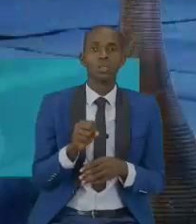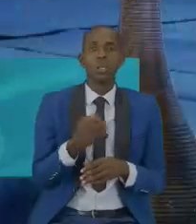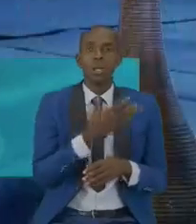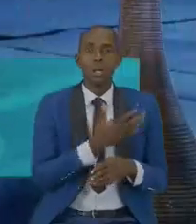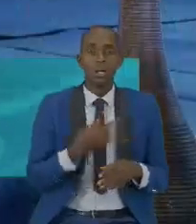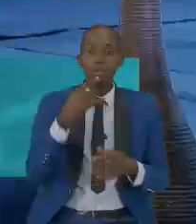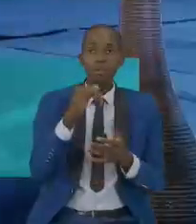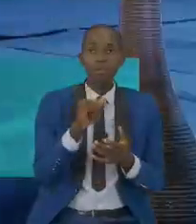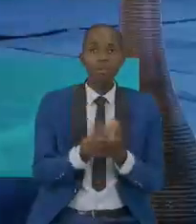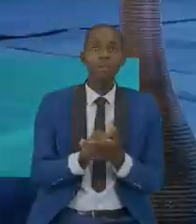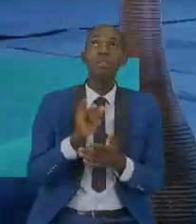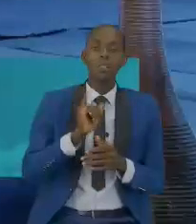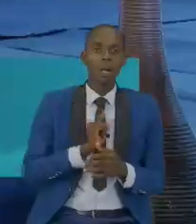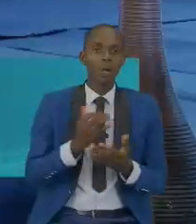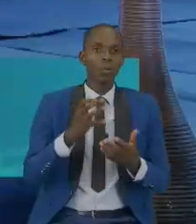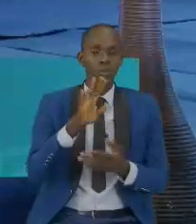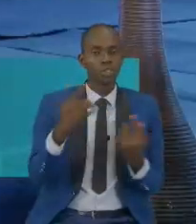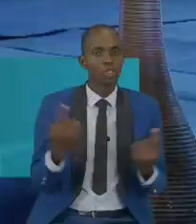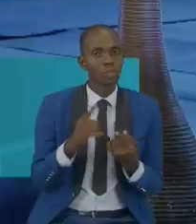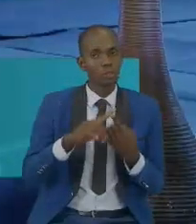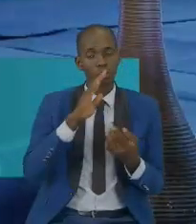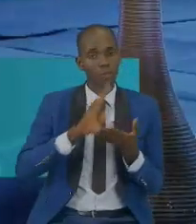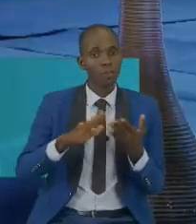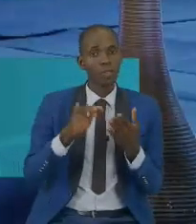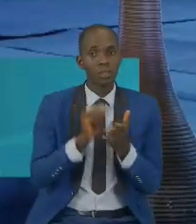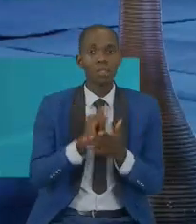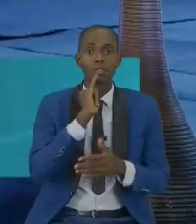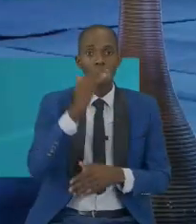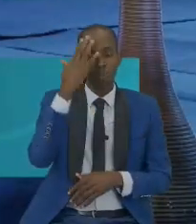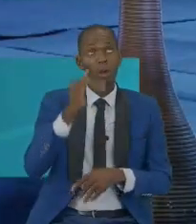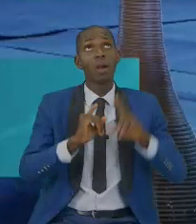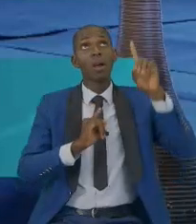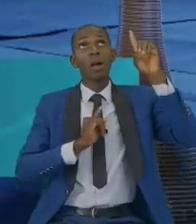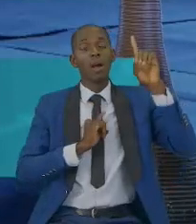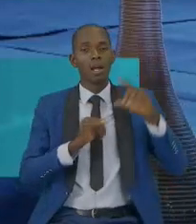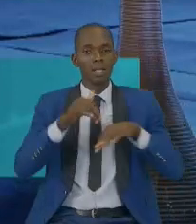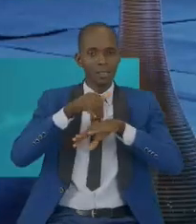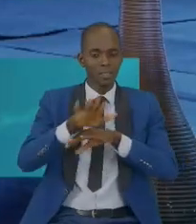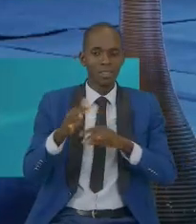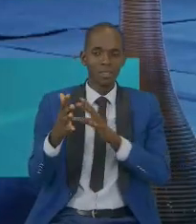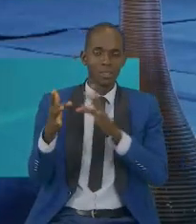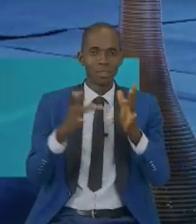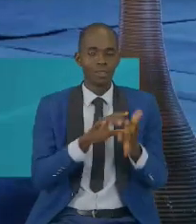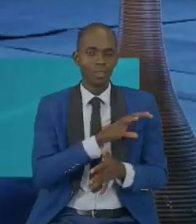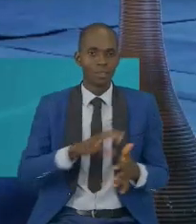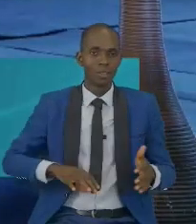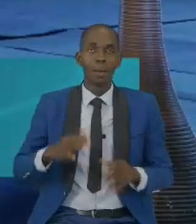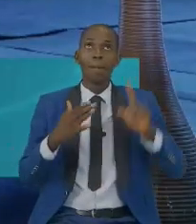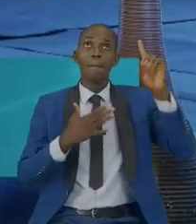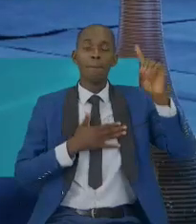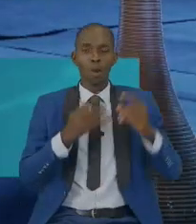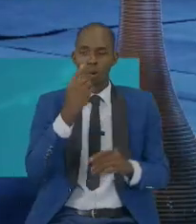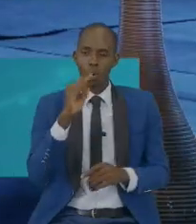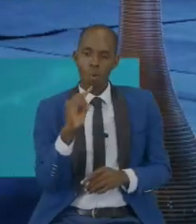your sins all forgiven. That's why I sent the Lord Jesus Christ, my only begotten